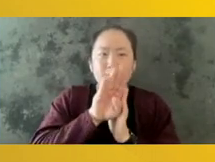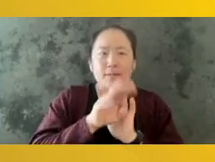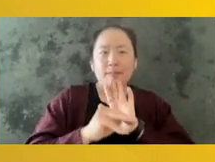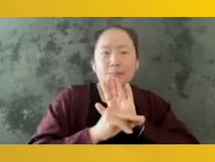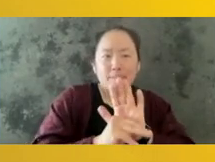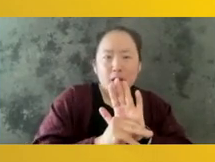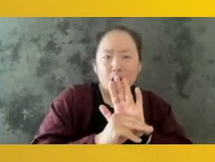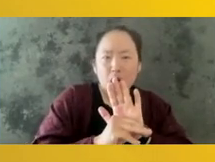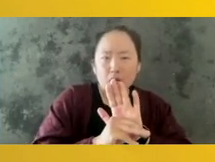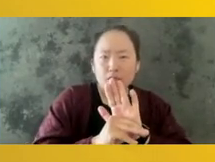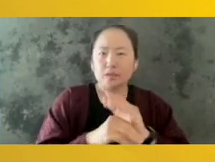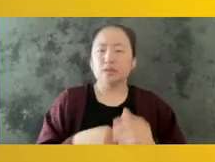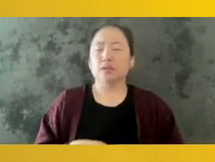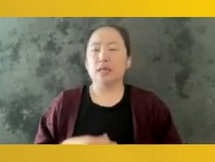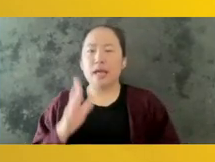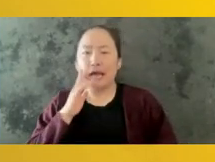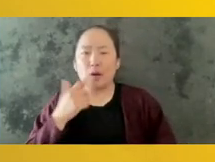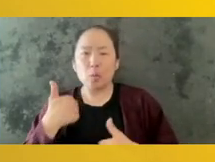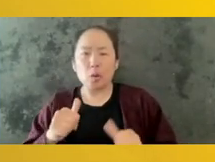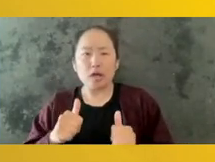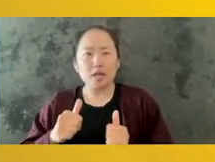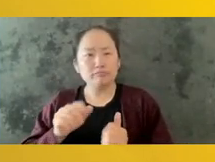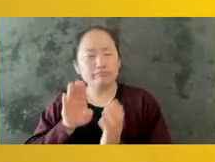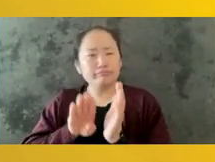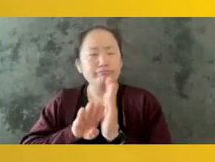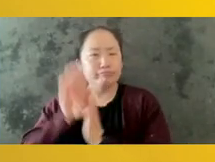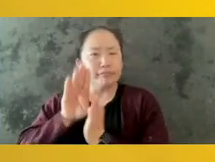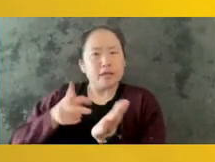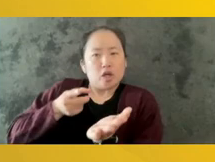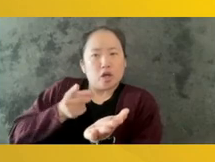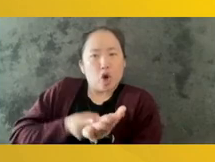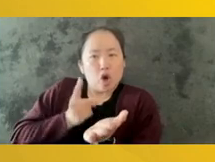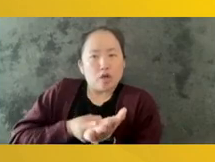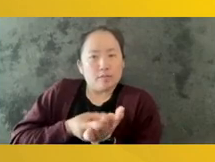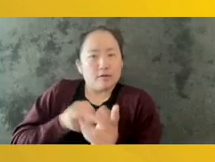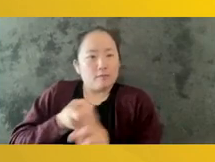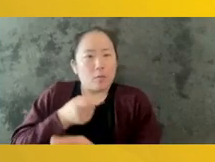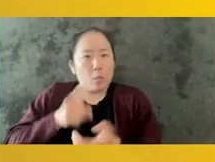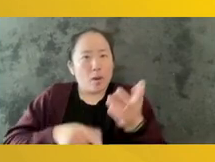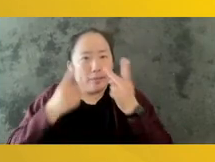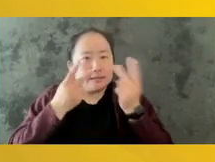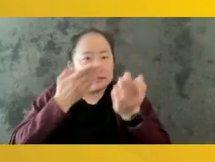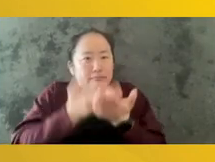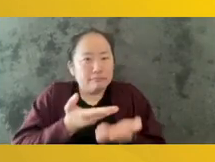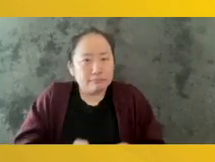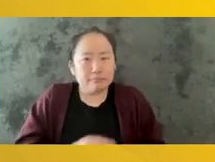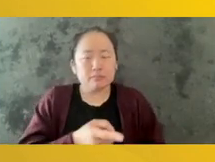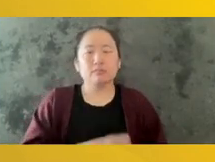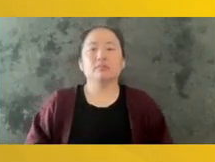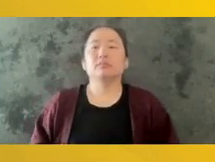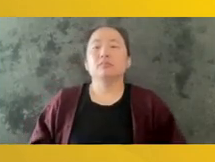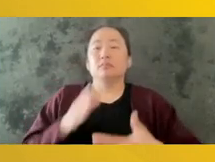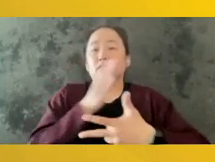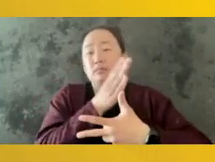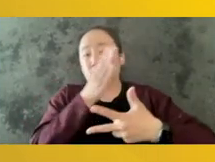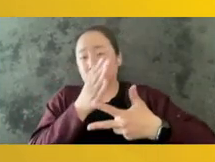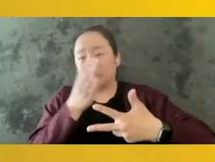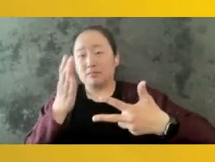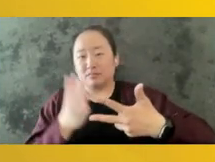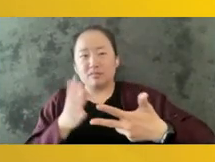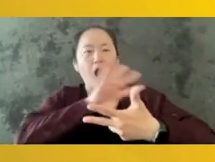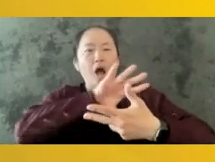from evidence. So these are both science engineering practices that, once again, you'll see are part of the unit that we're going